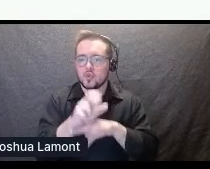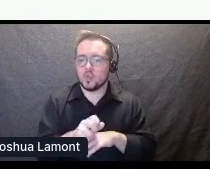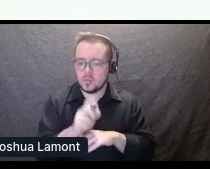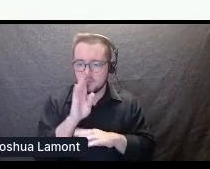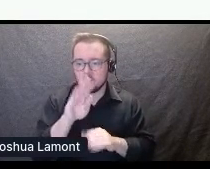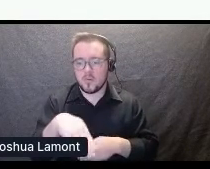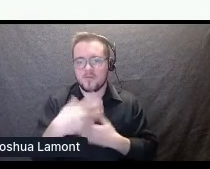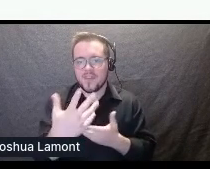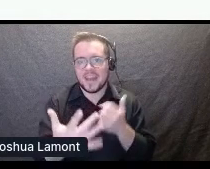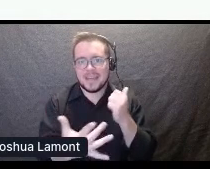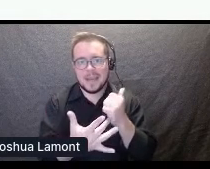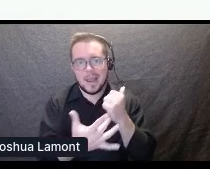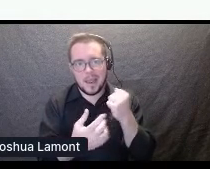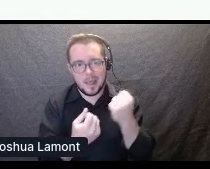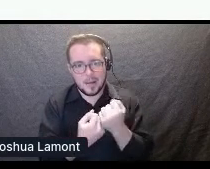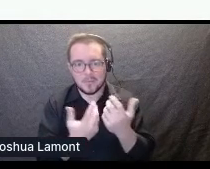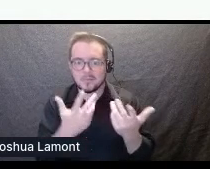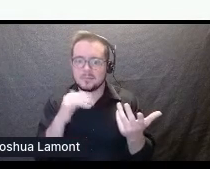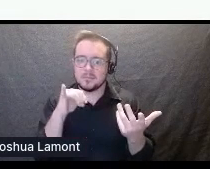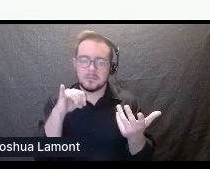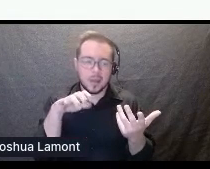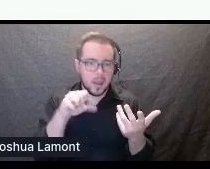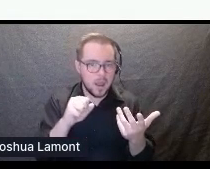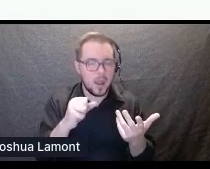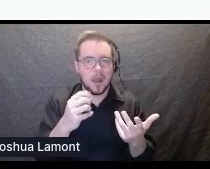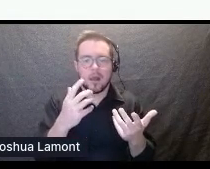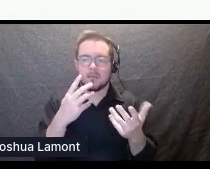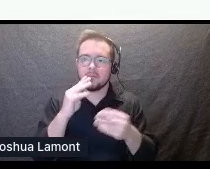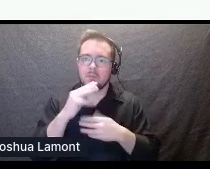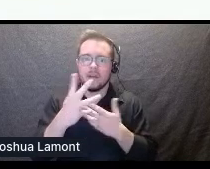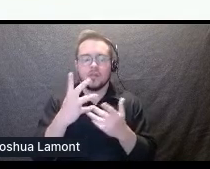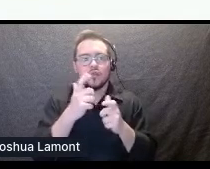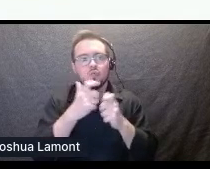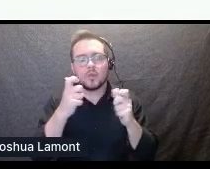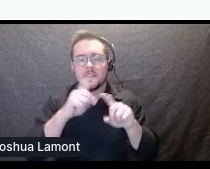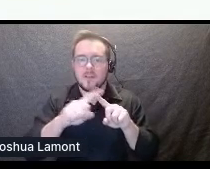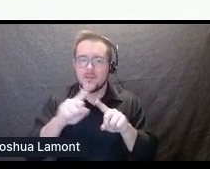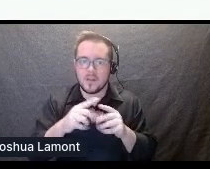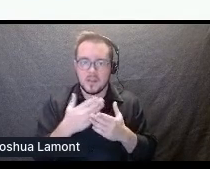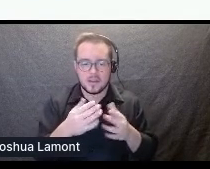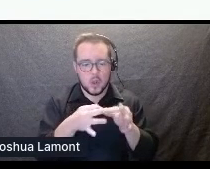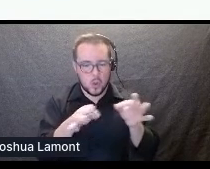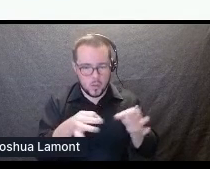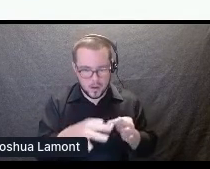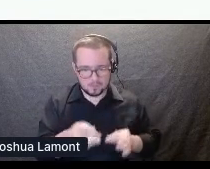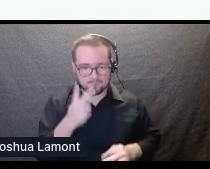tech help. Tech help is huge for unfamiliarity with different devices. Closed captioning as well.